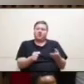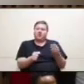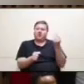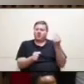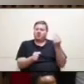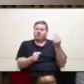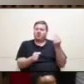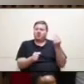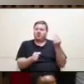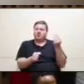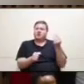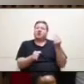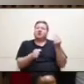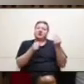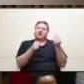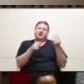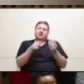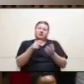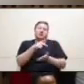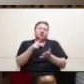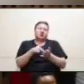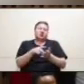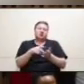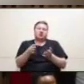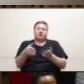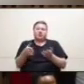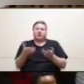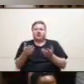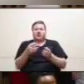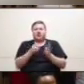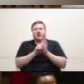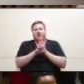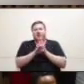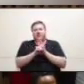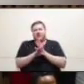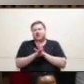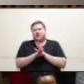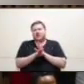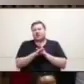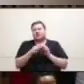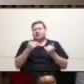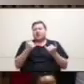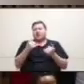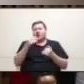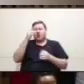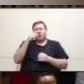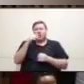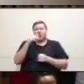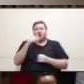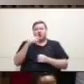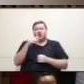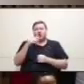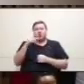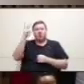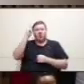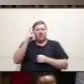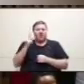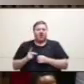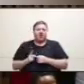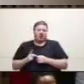the position is vacant. It has been advertised. It is at a profiling stage now for it to be,